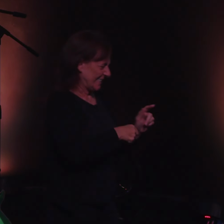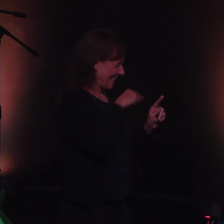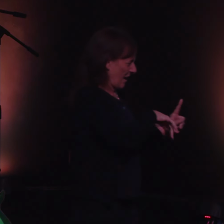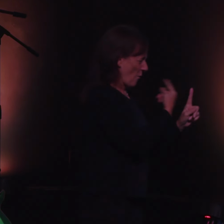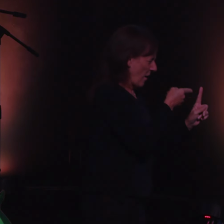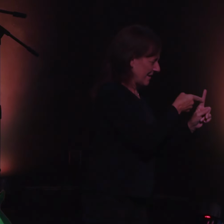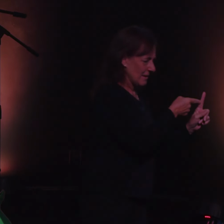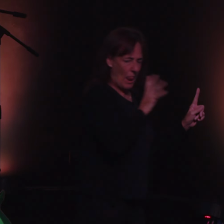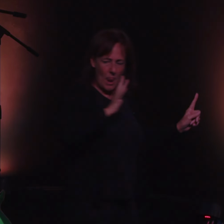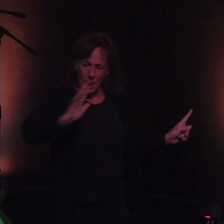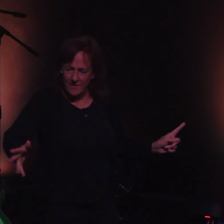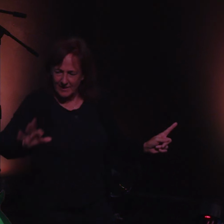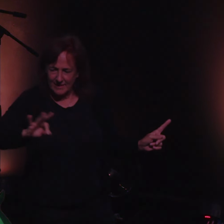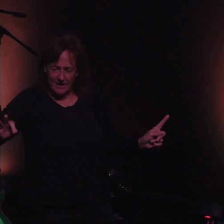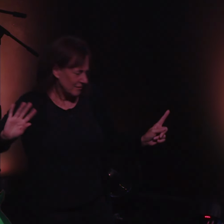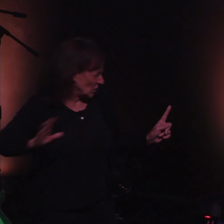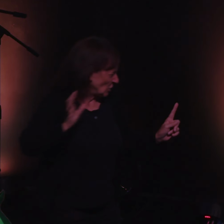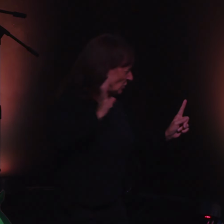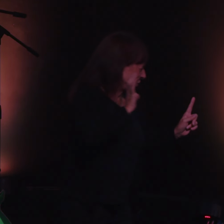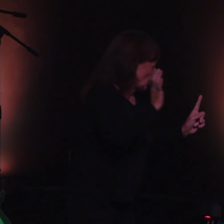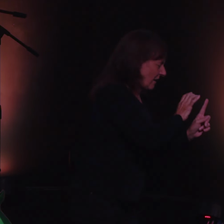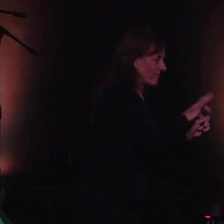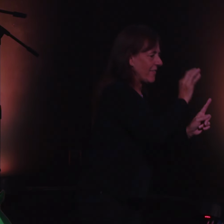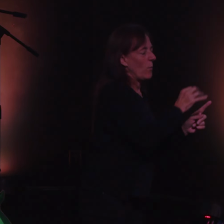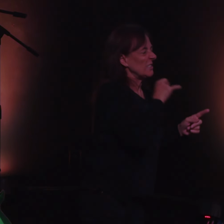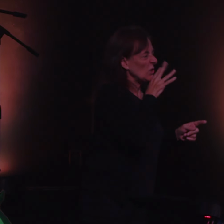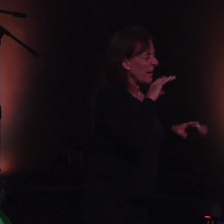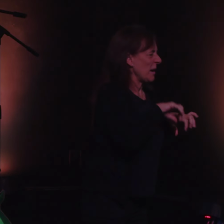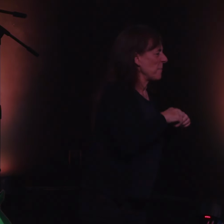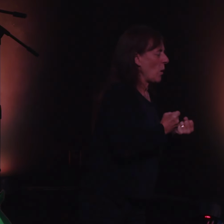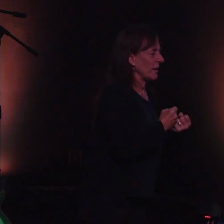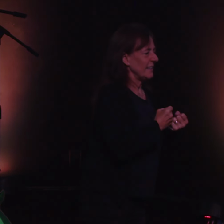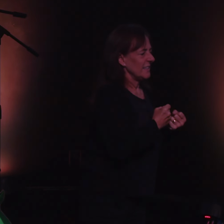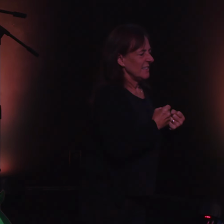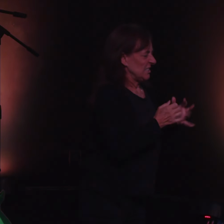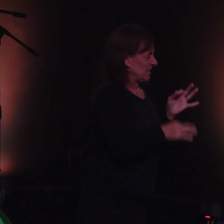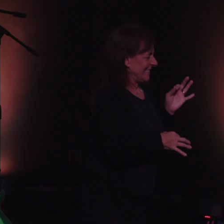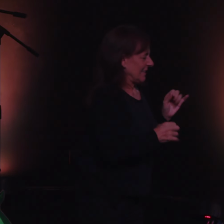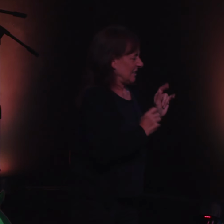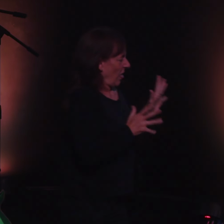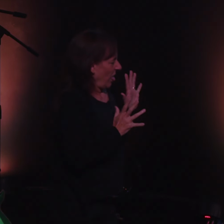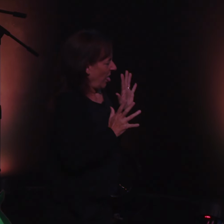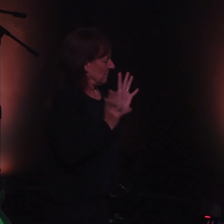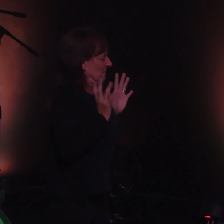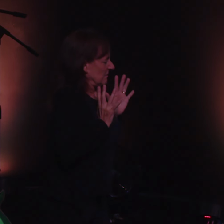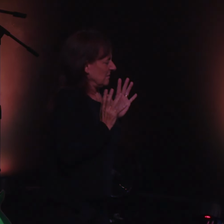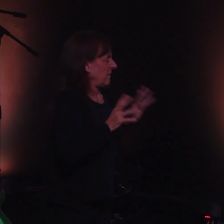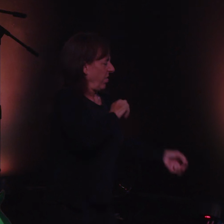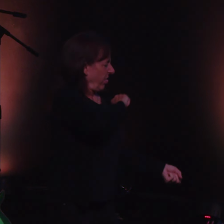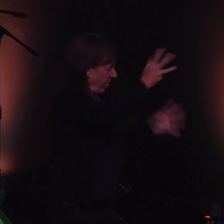one. We're leaving the 99 to go find that one dirty, broken sheep that's gone astray, that needs